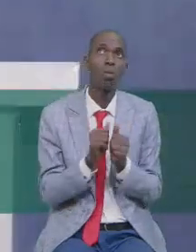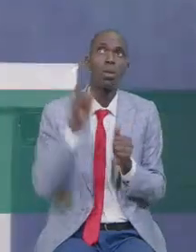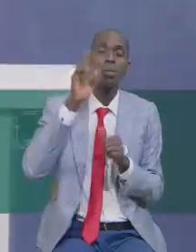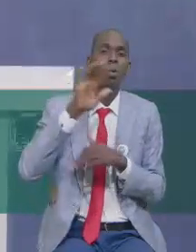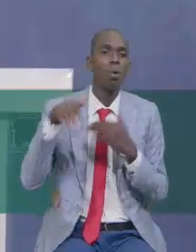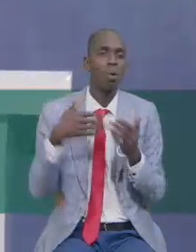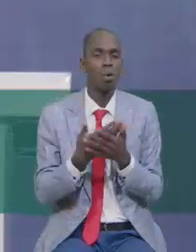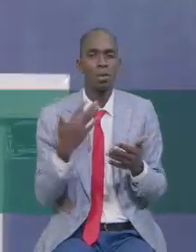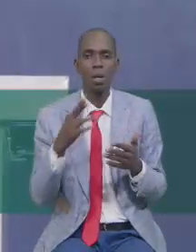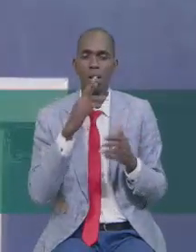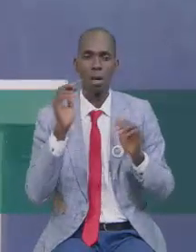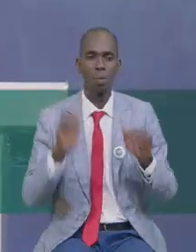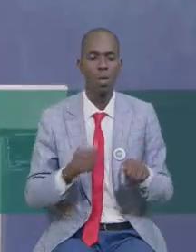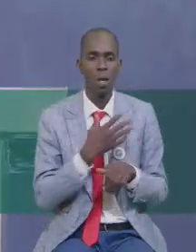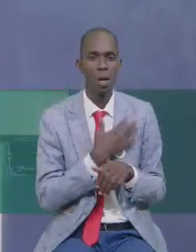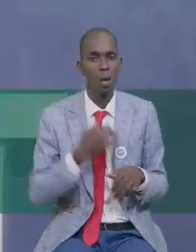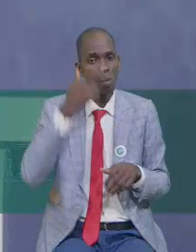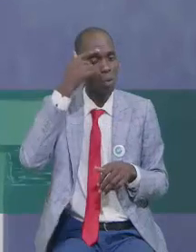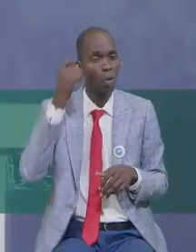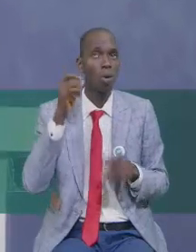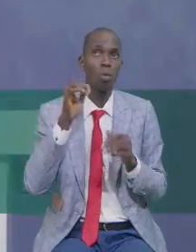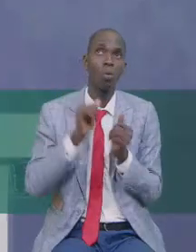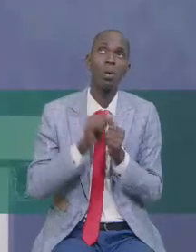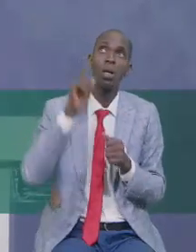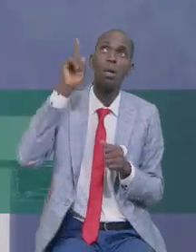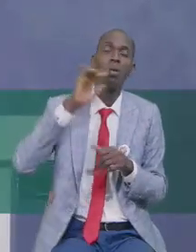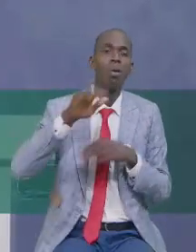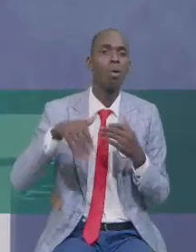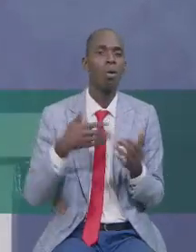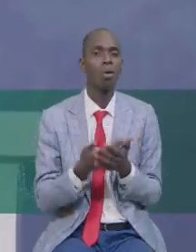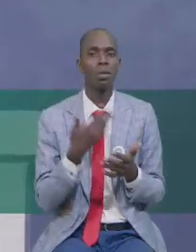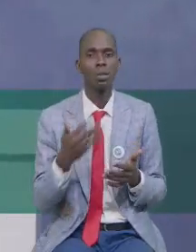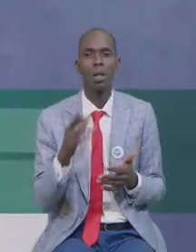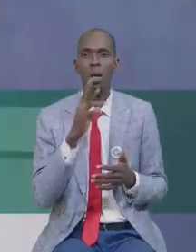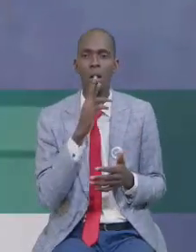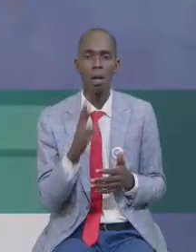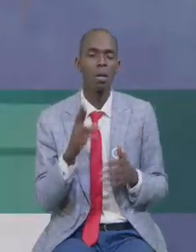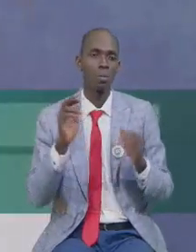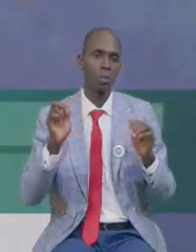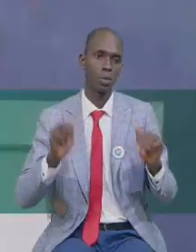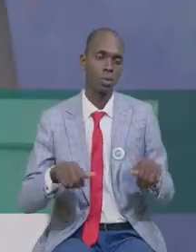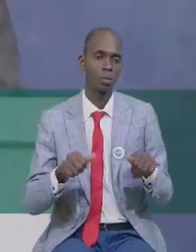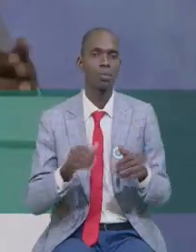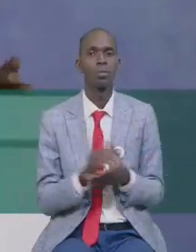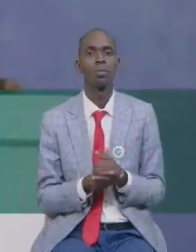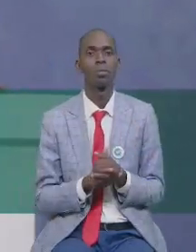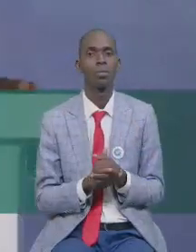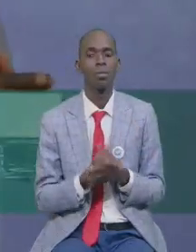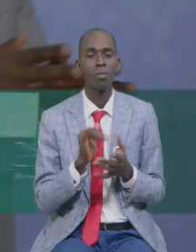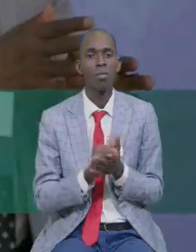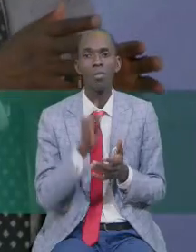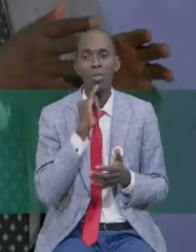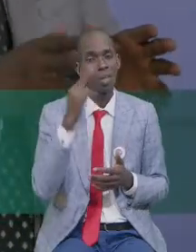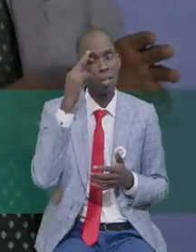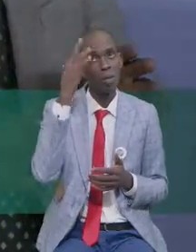possible. And because with him all things are possible, that this he says,